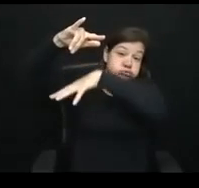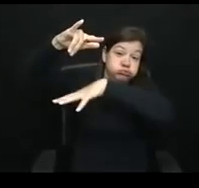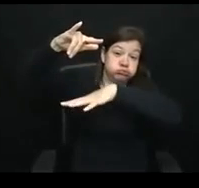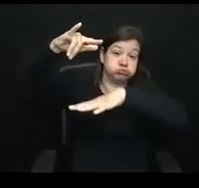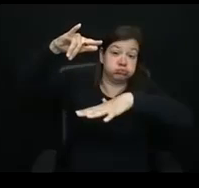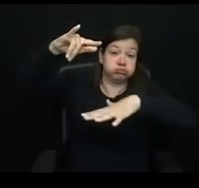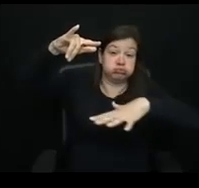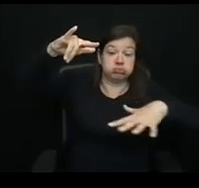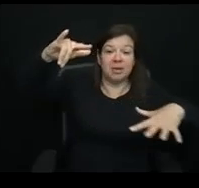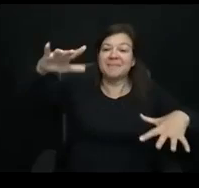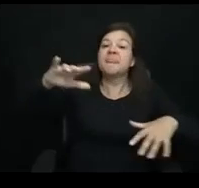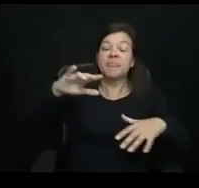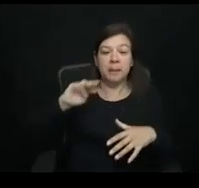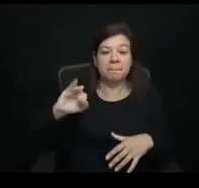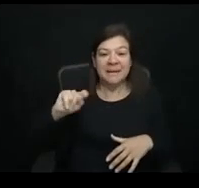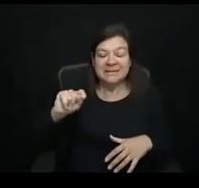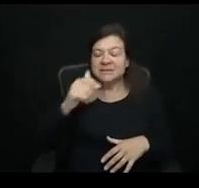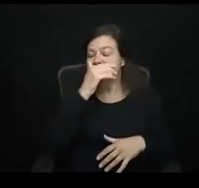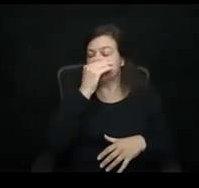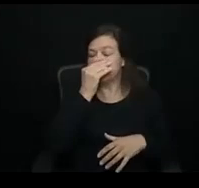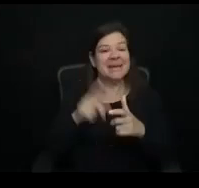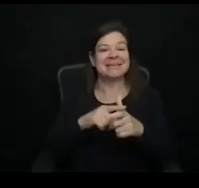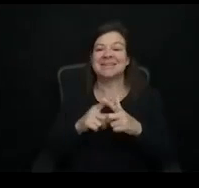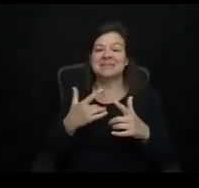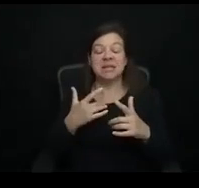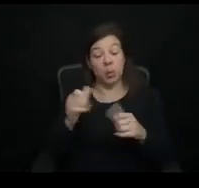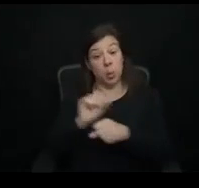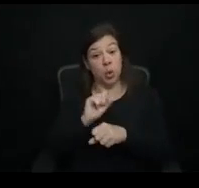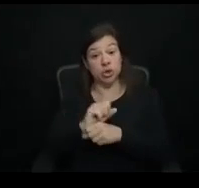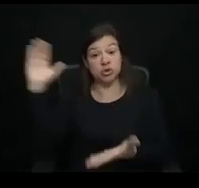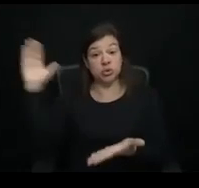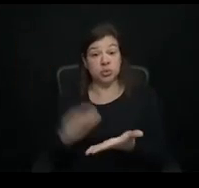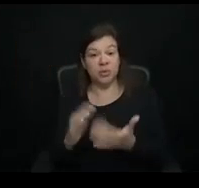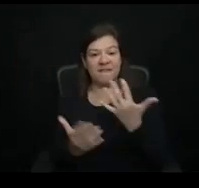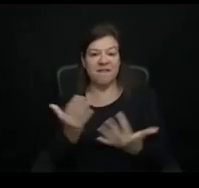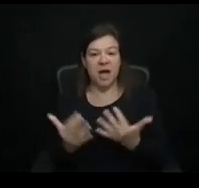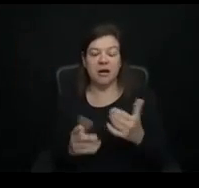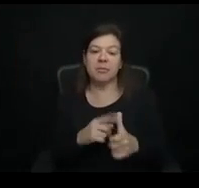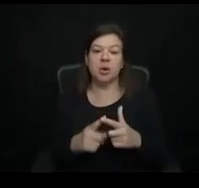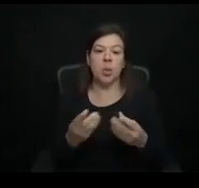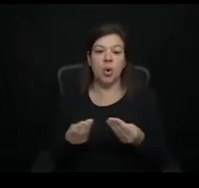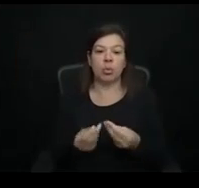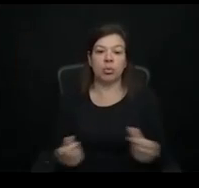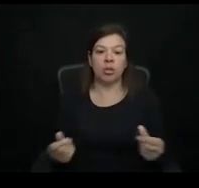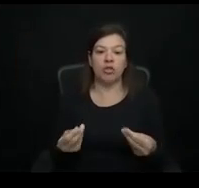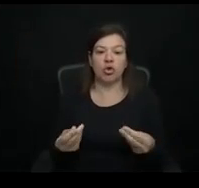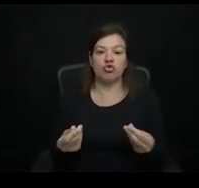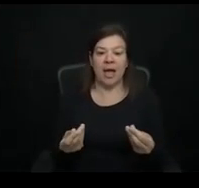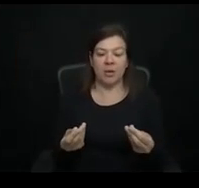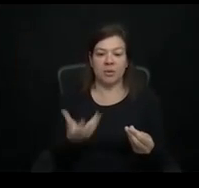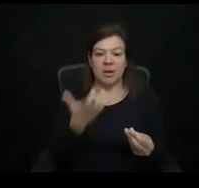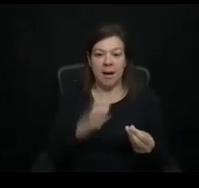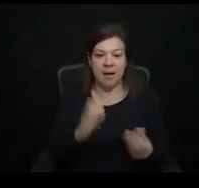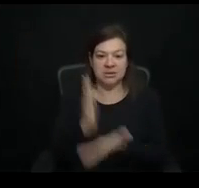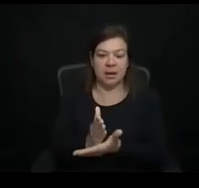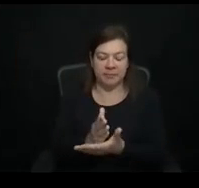So we had a portable retardant plant on the highway. We picked up buckets with helicopters, took it up there where you can more surgically